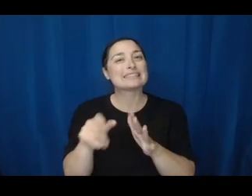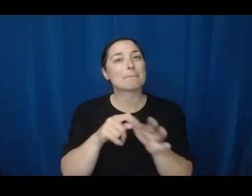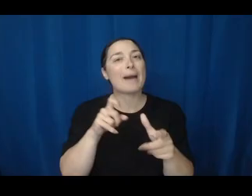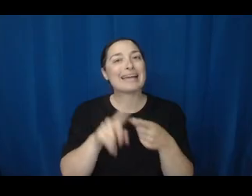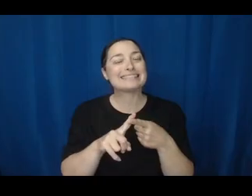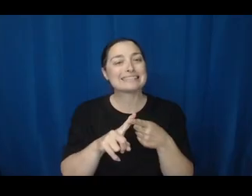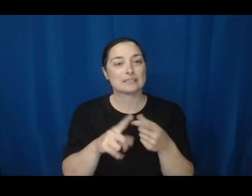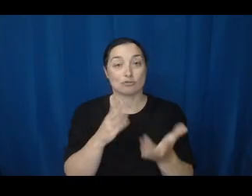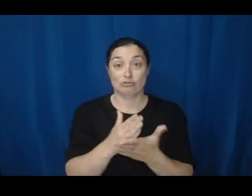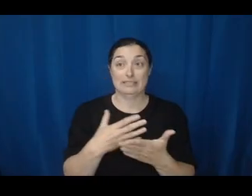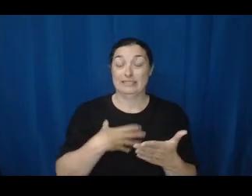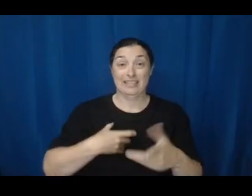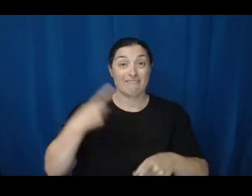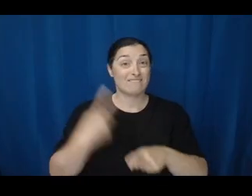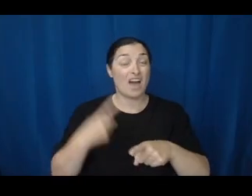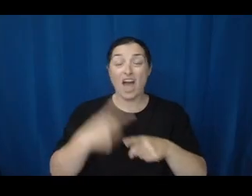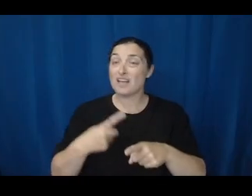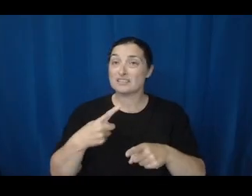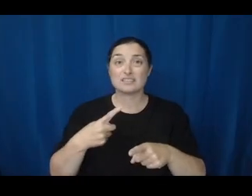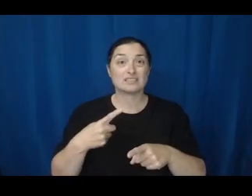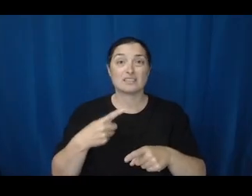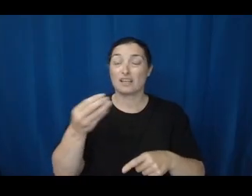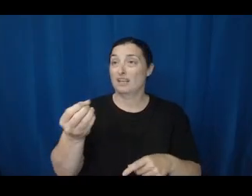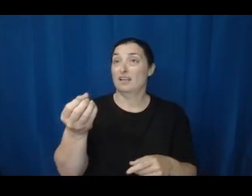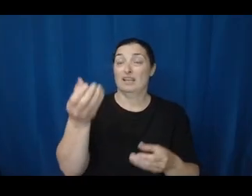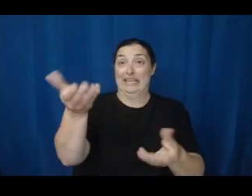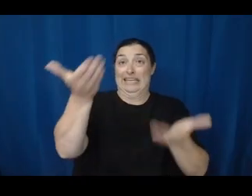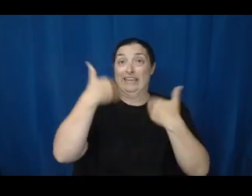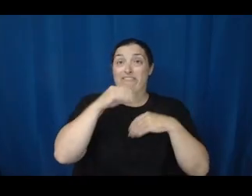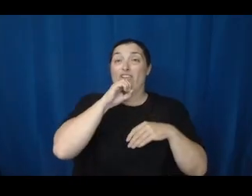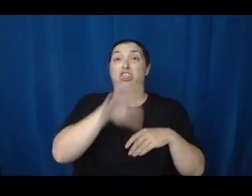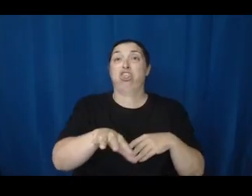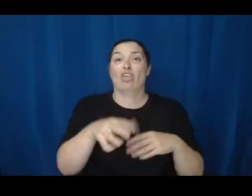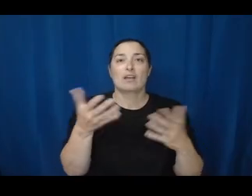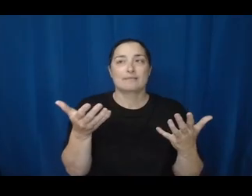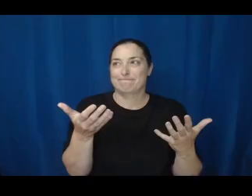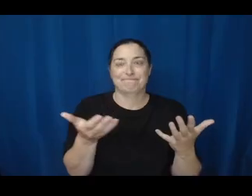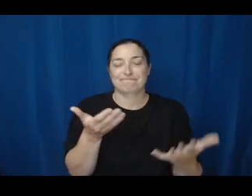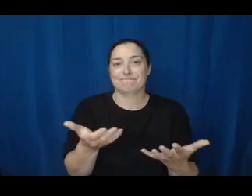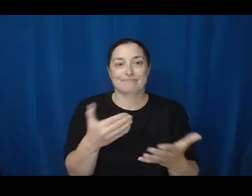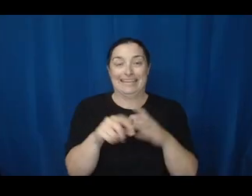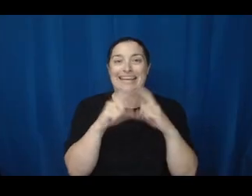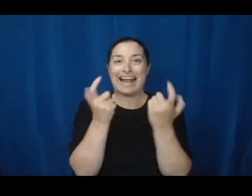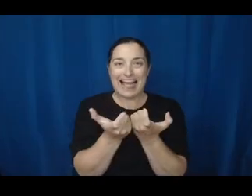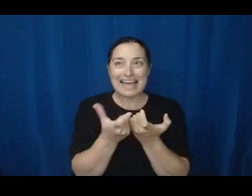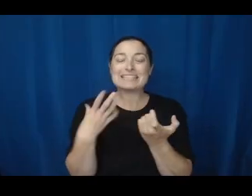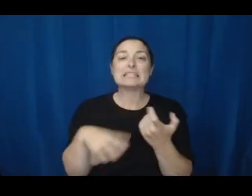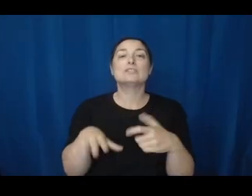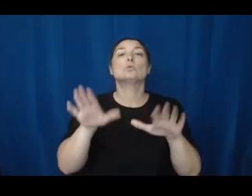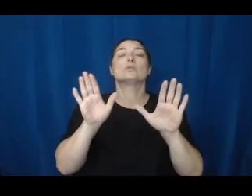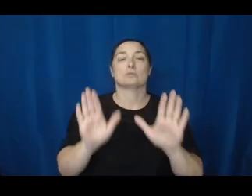of information. I just think we, in classrooms need to slow down.